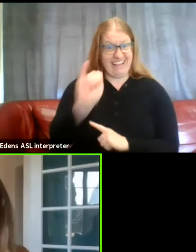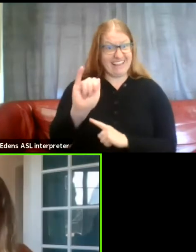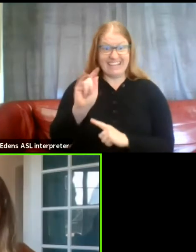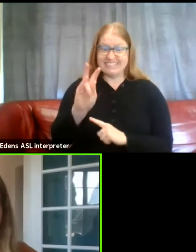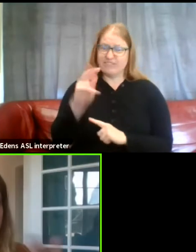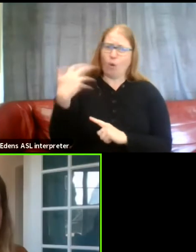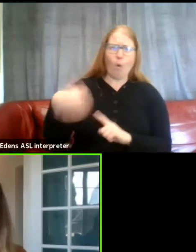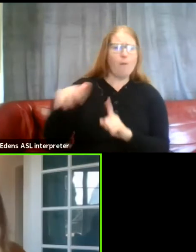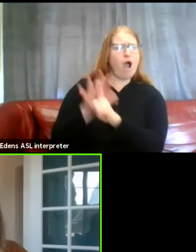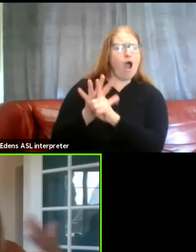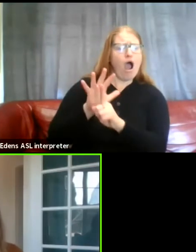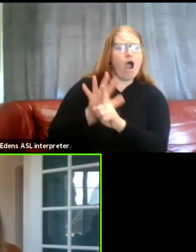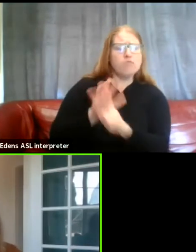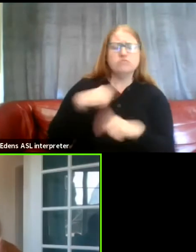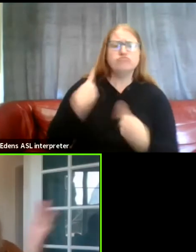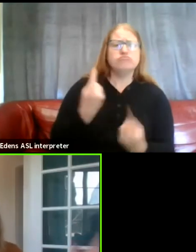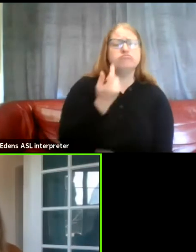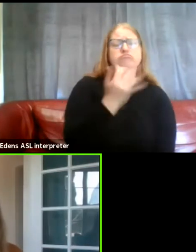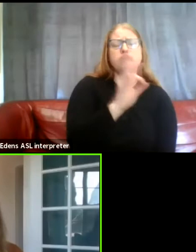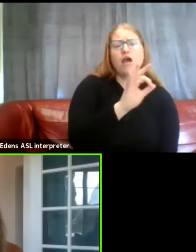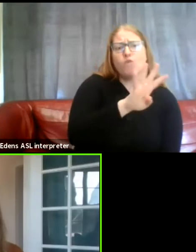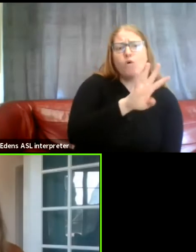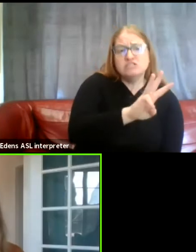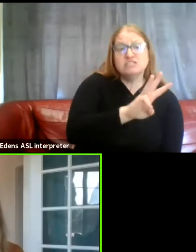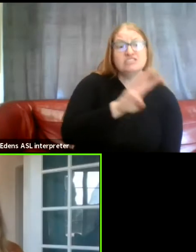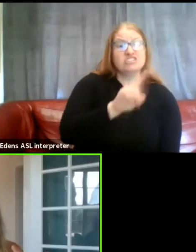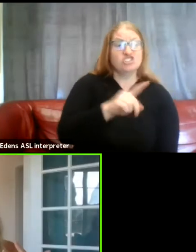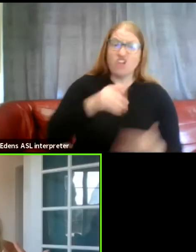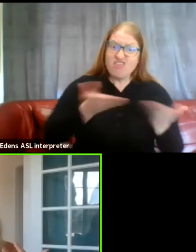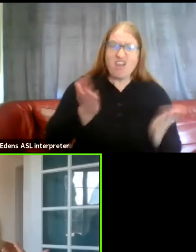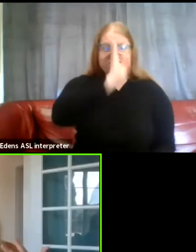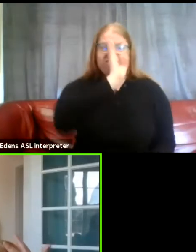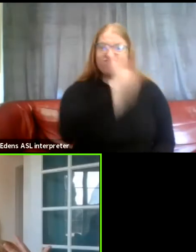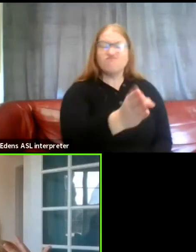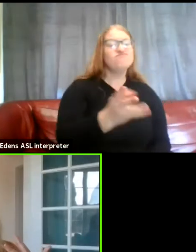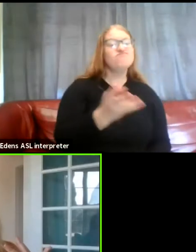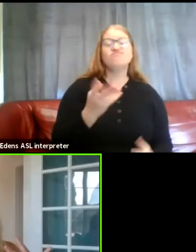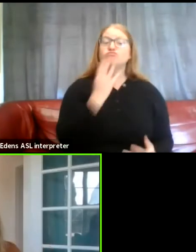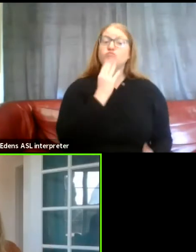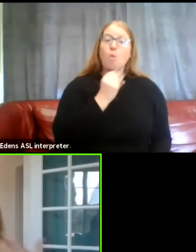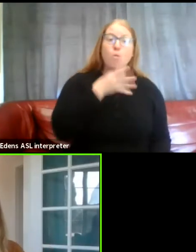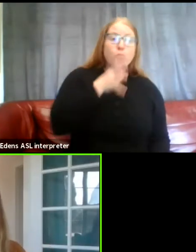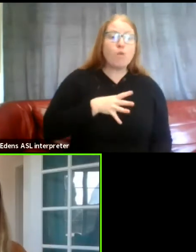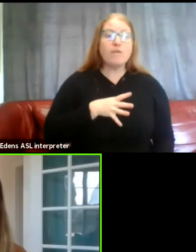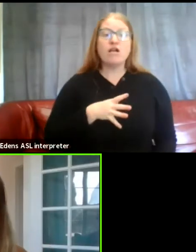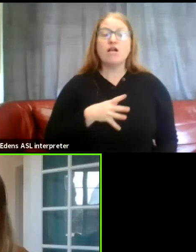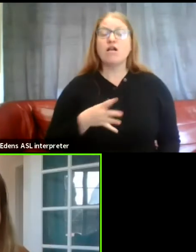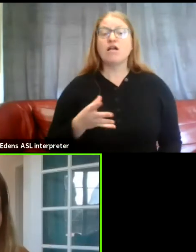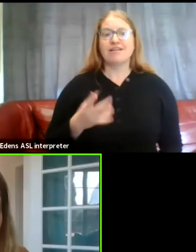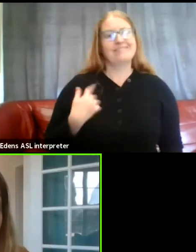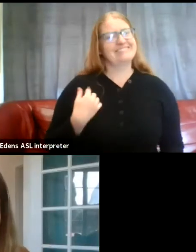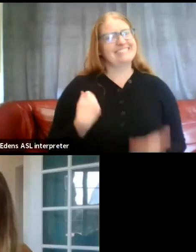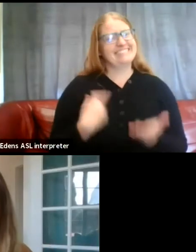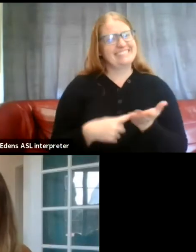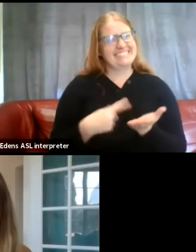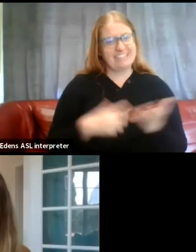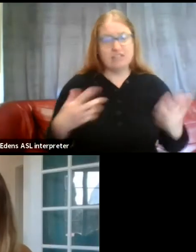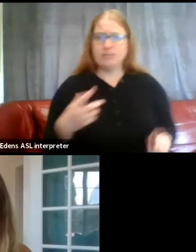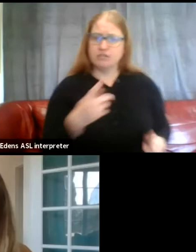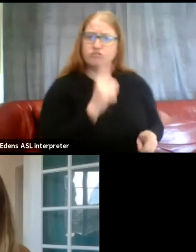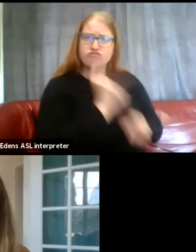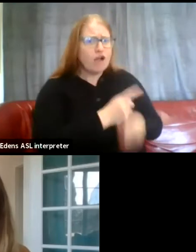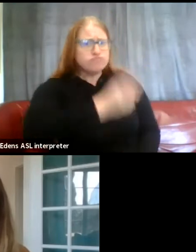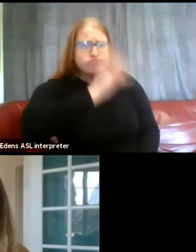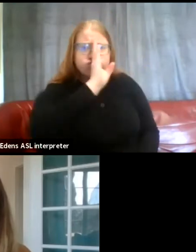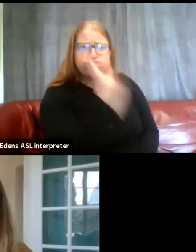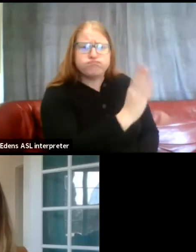And she is explicit, she is blatant, she is out there as a Jewish woman. She is, and we could talk a lot about—